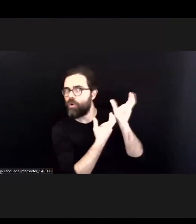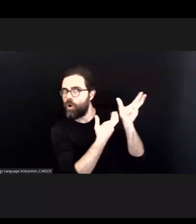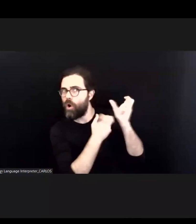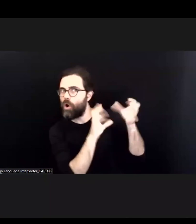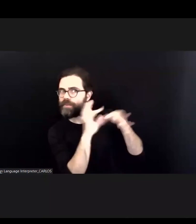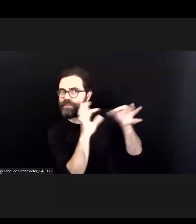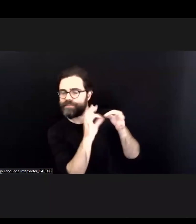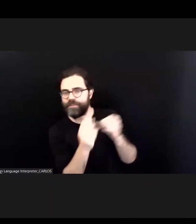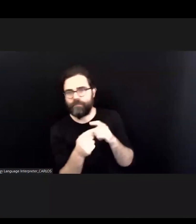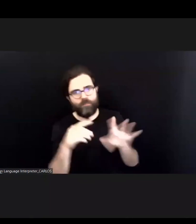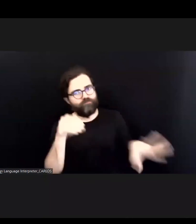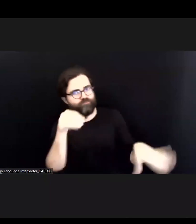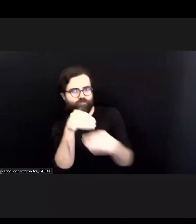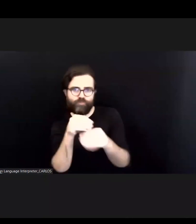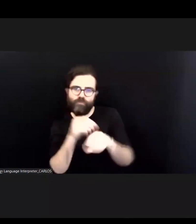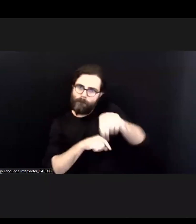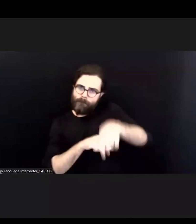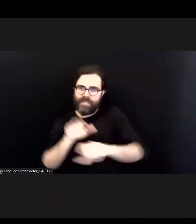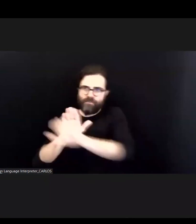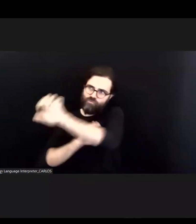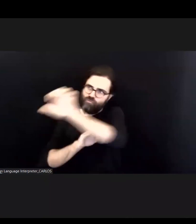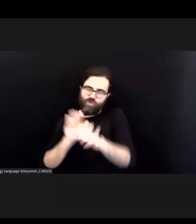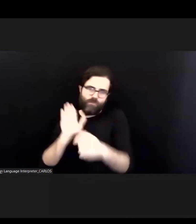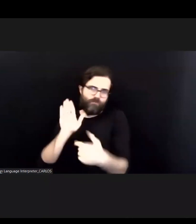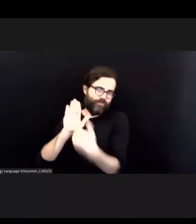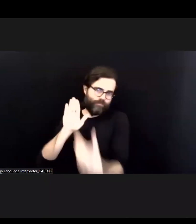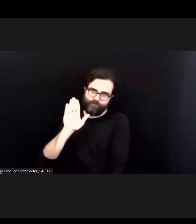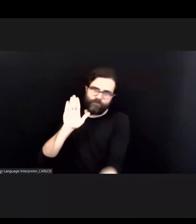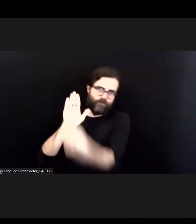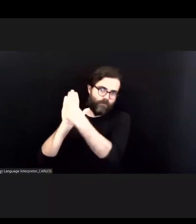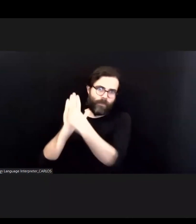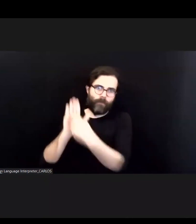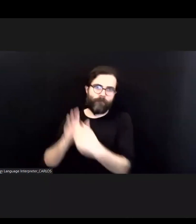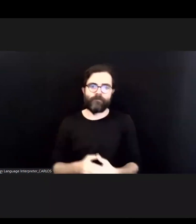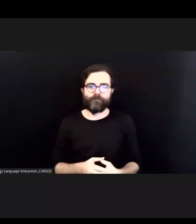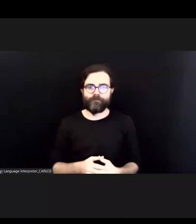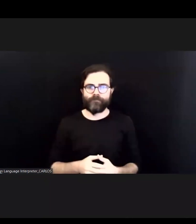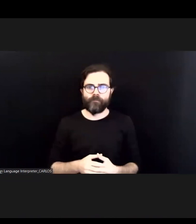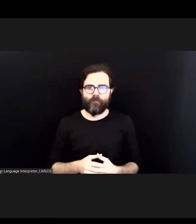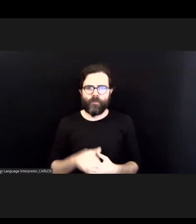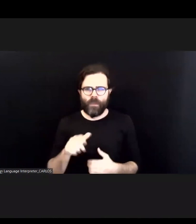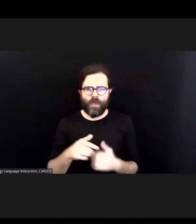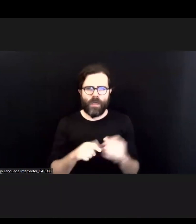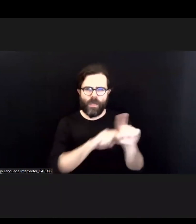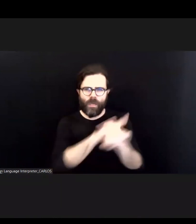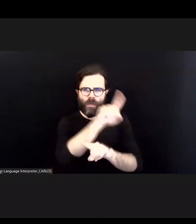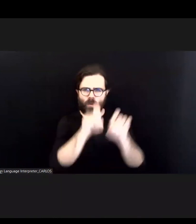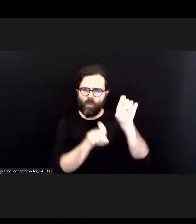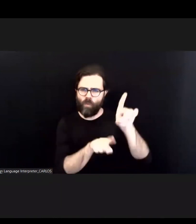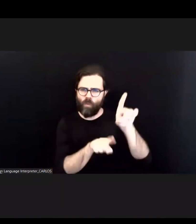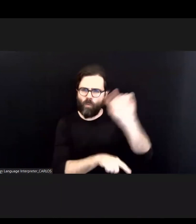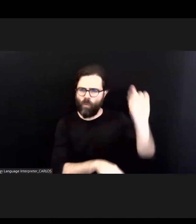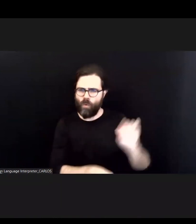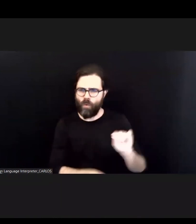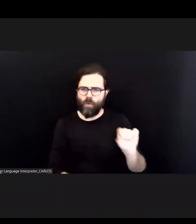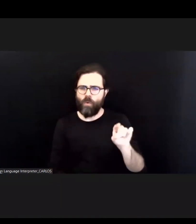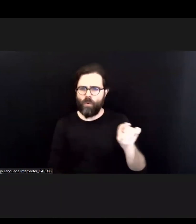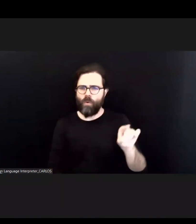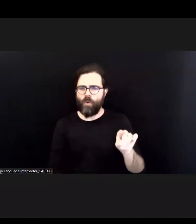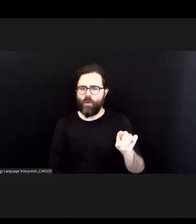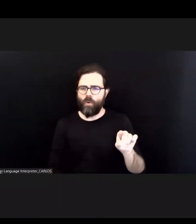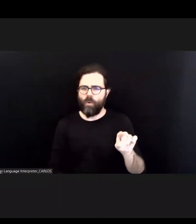it needs to be captioned. It also, if you're showing text in the video, it needs to be audio described. And if